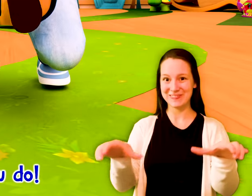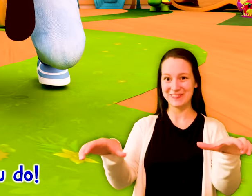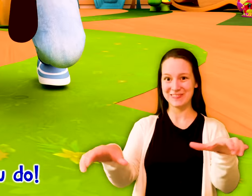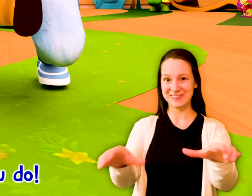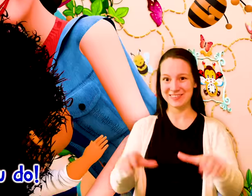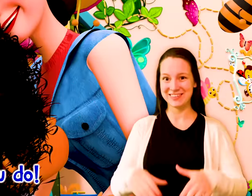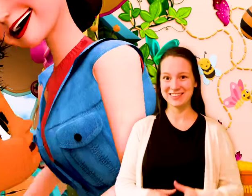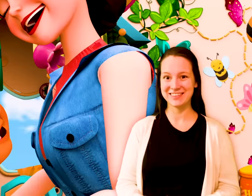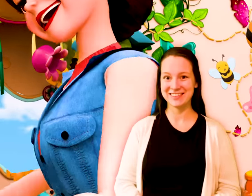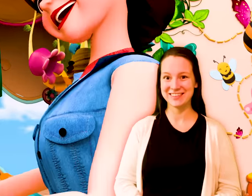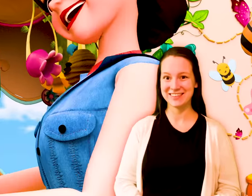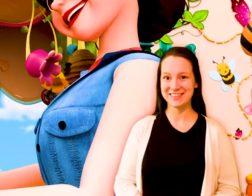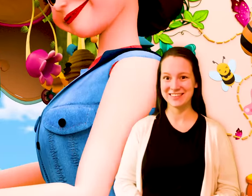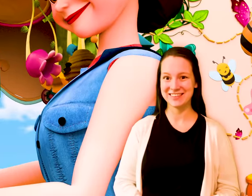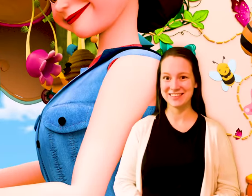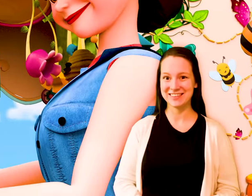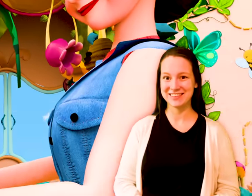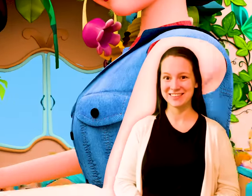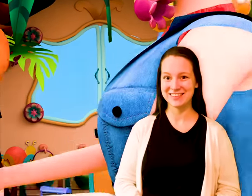do.